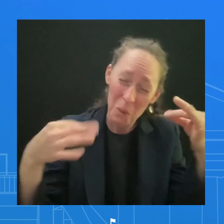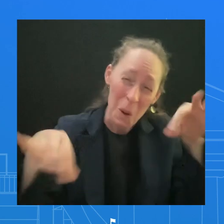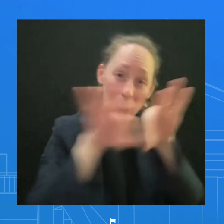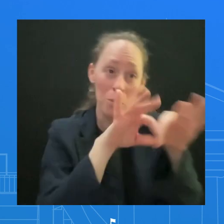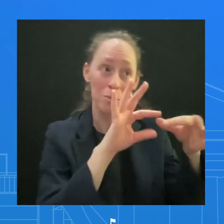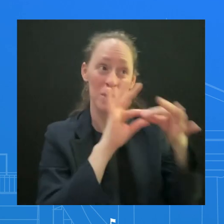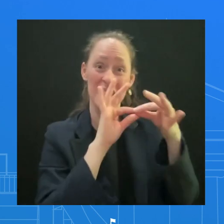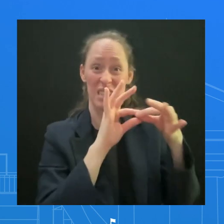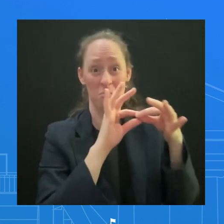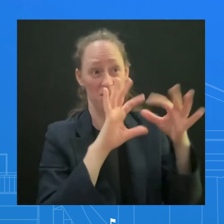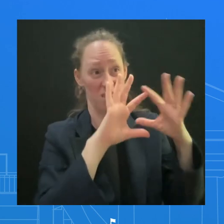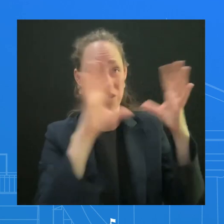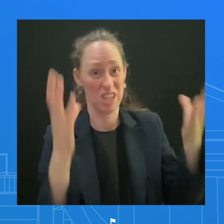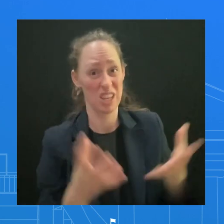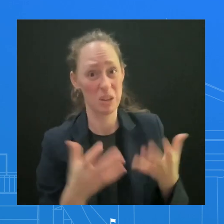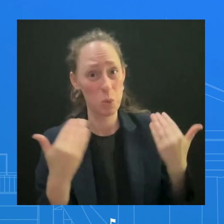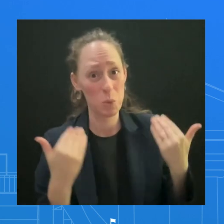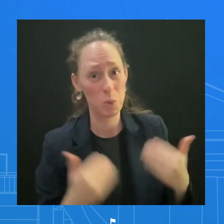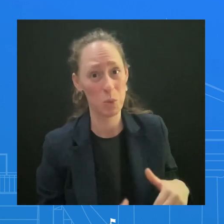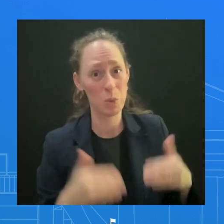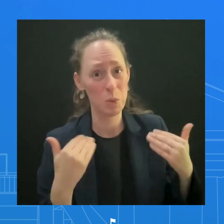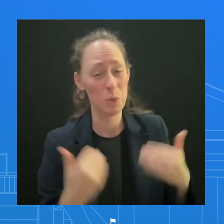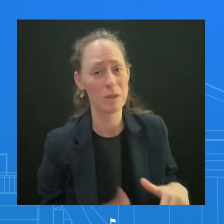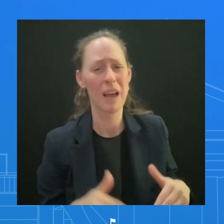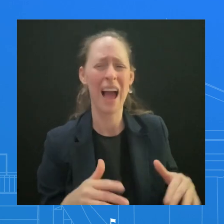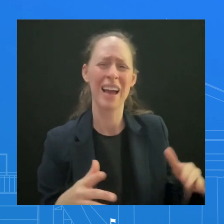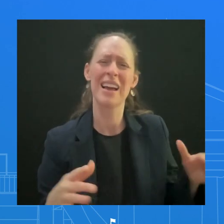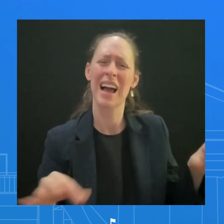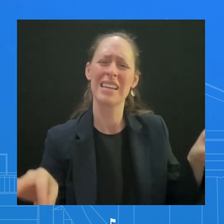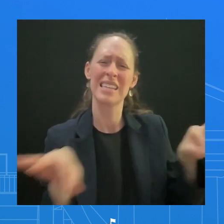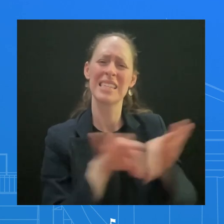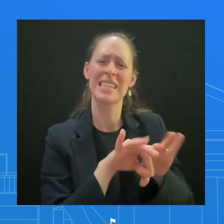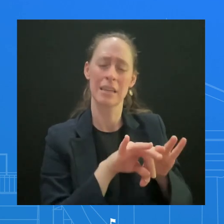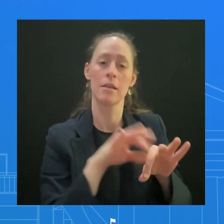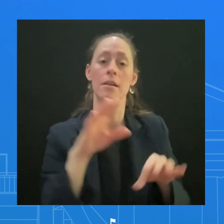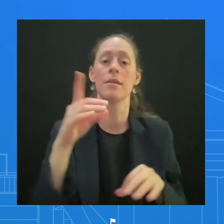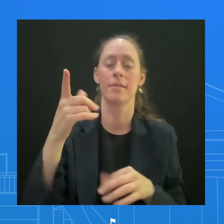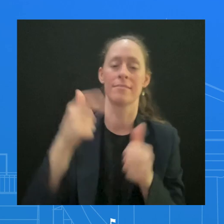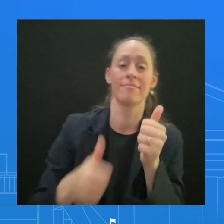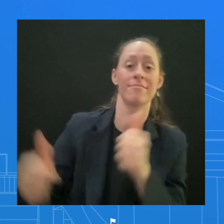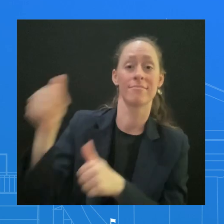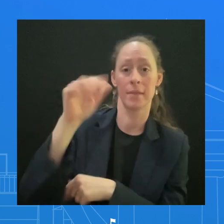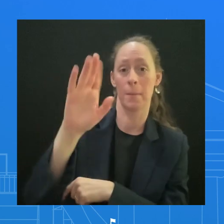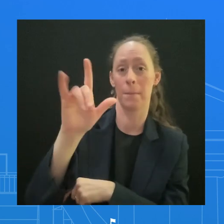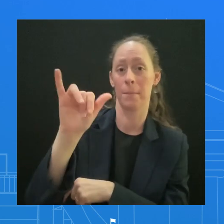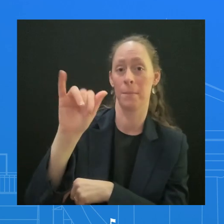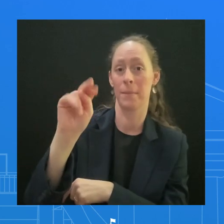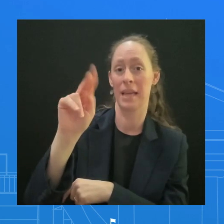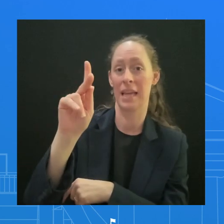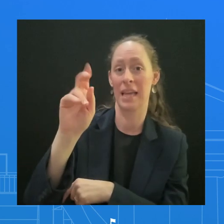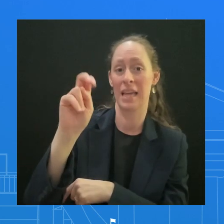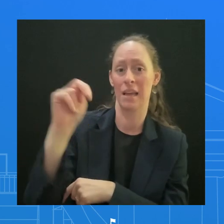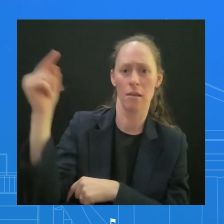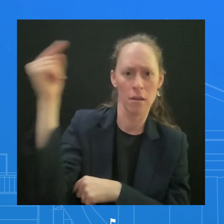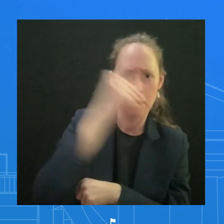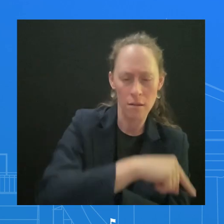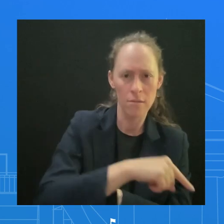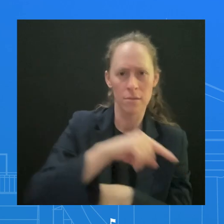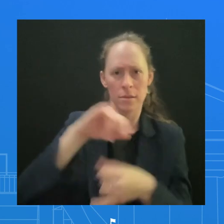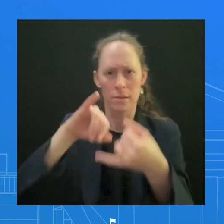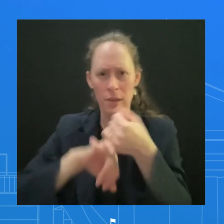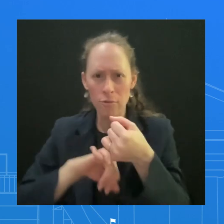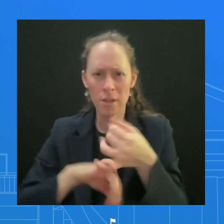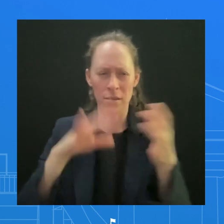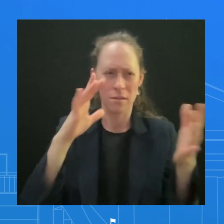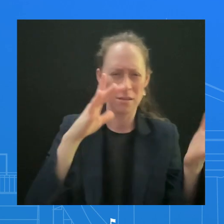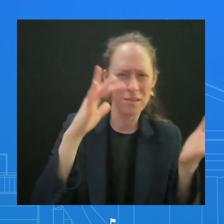Secretary Blinken make that trip to Beijing. That's why we're in discussions with the PRC about potential follow-on visits by cabinet officials. We'll see where that